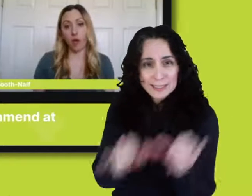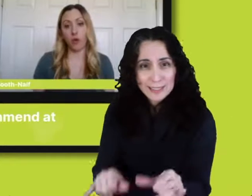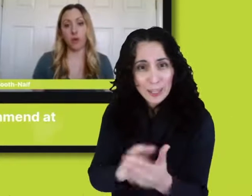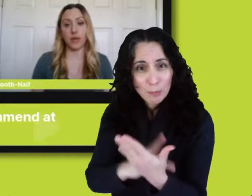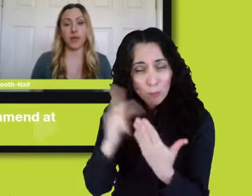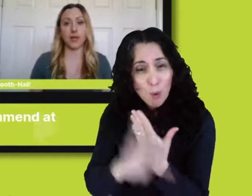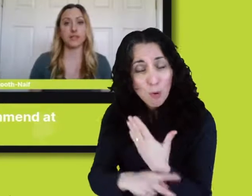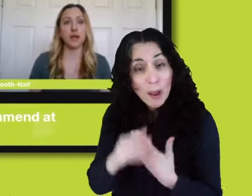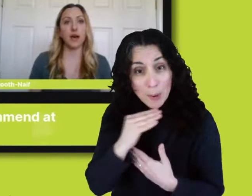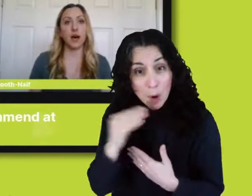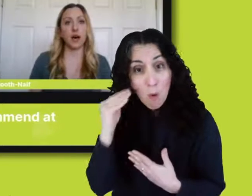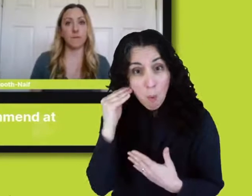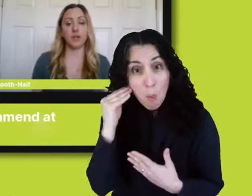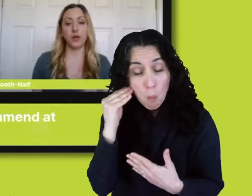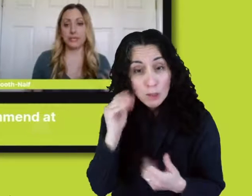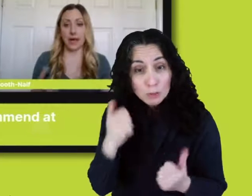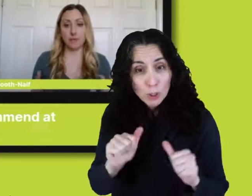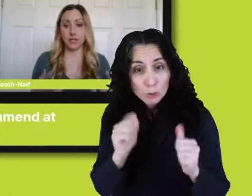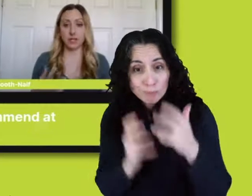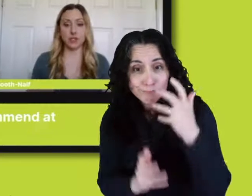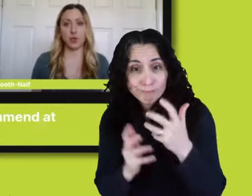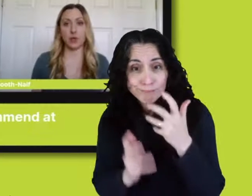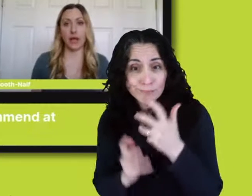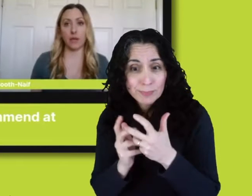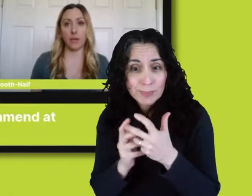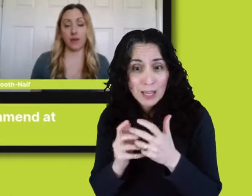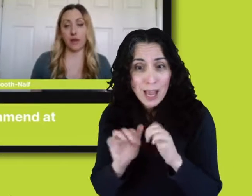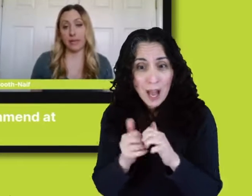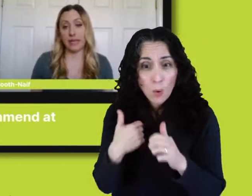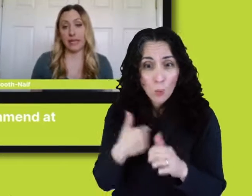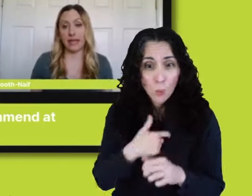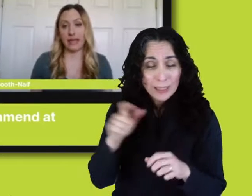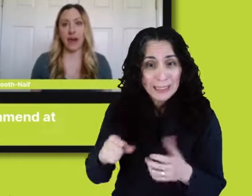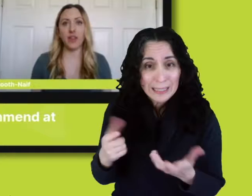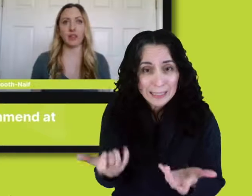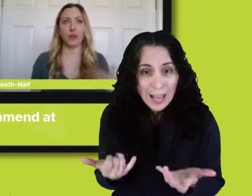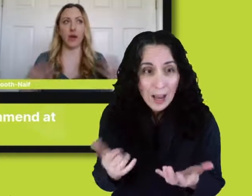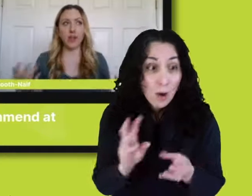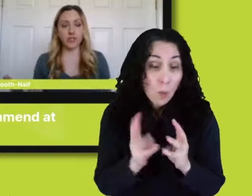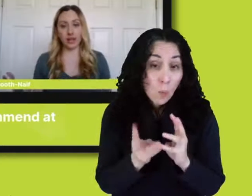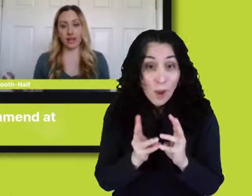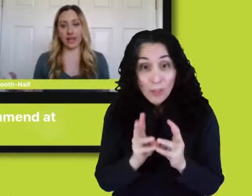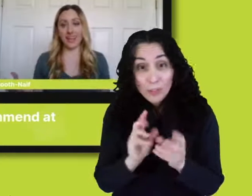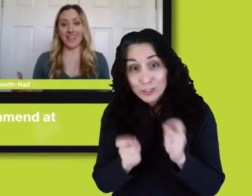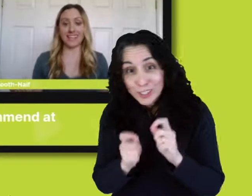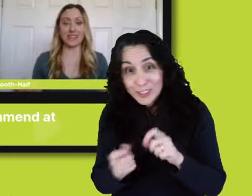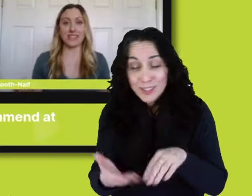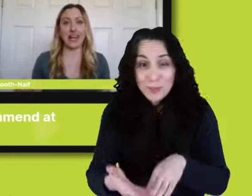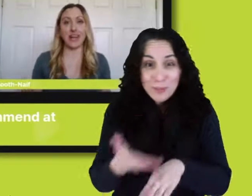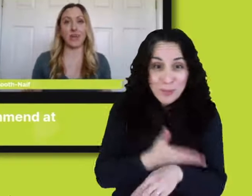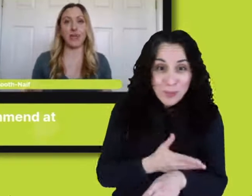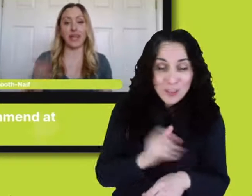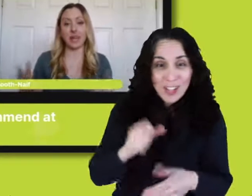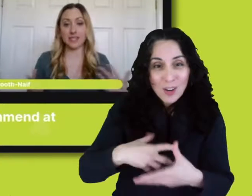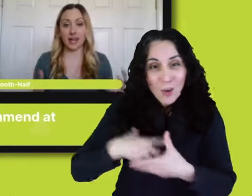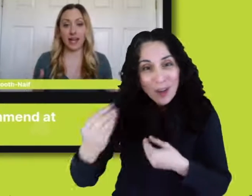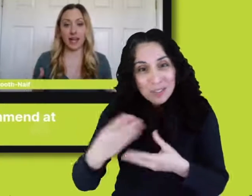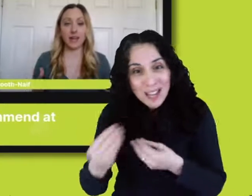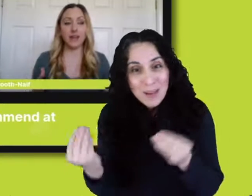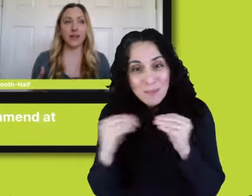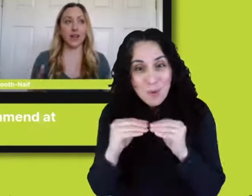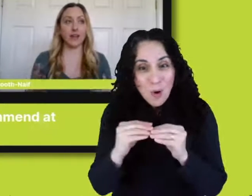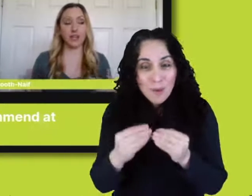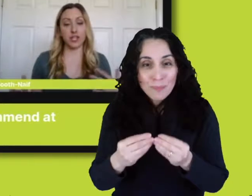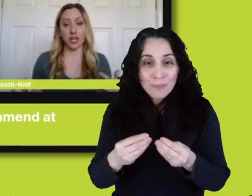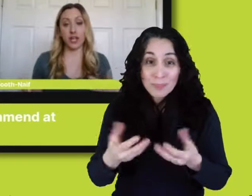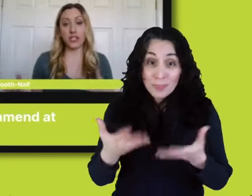here at home and, adapt it to any way that we need. And now that the weather's starting to get nice outside and we can get